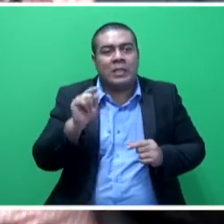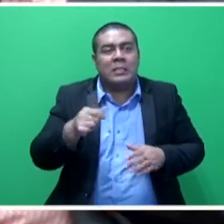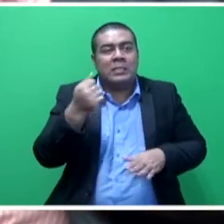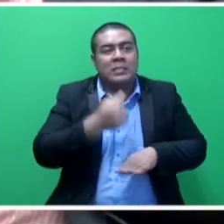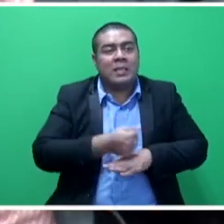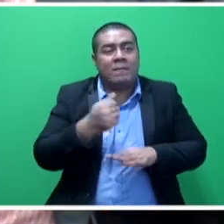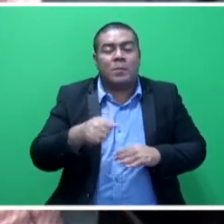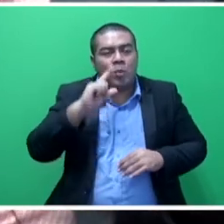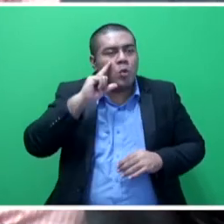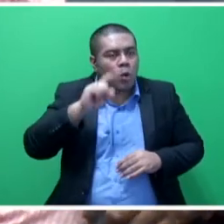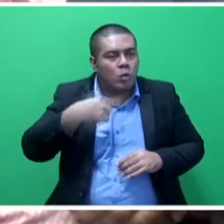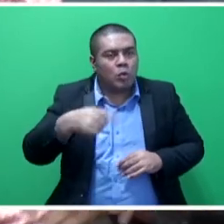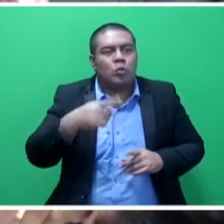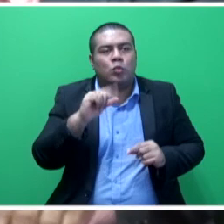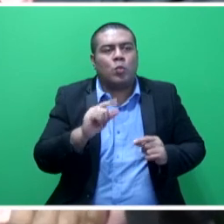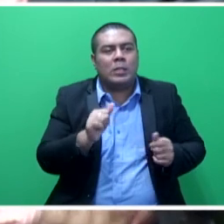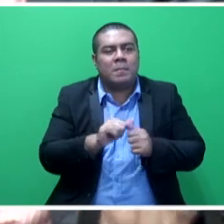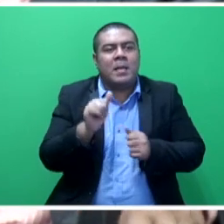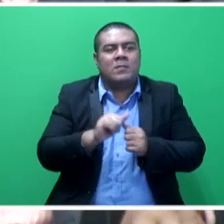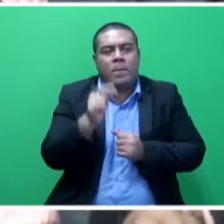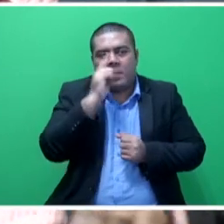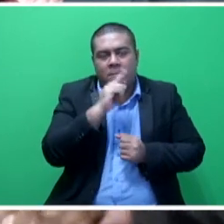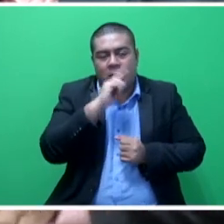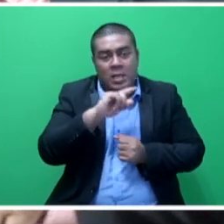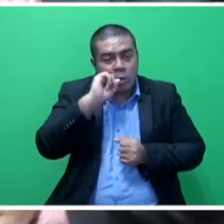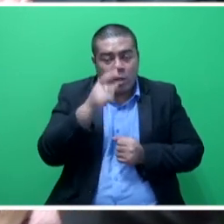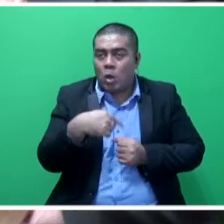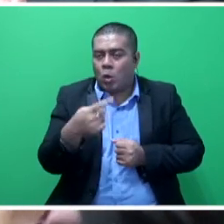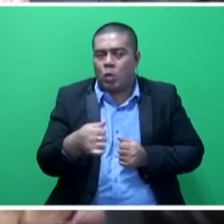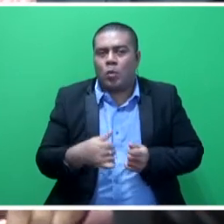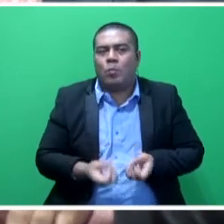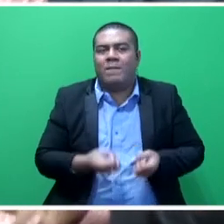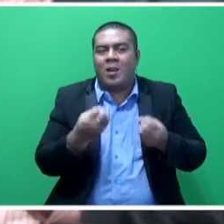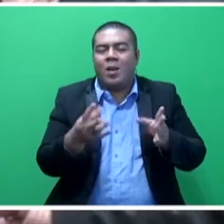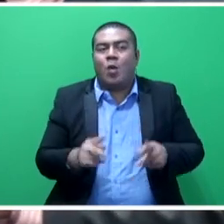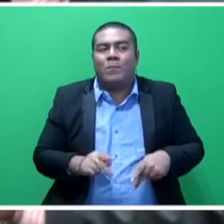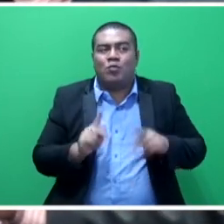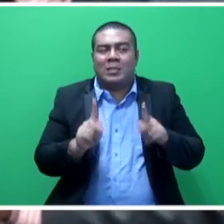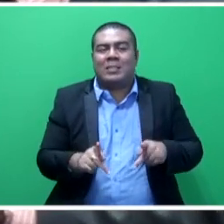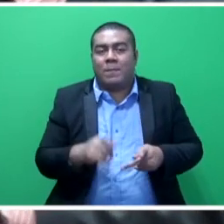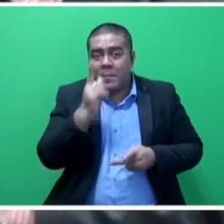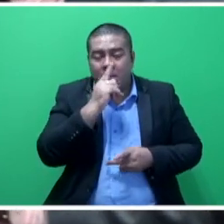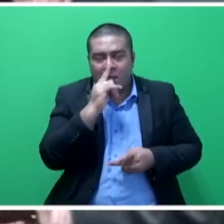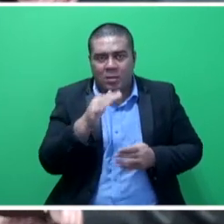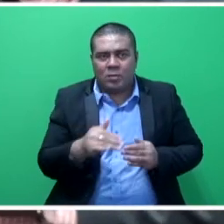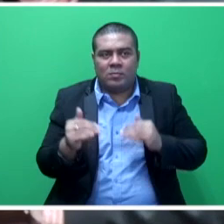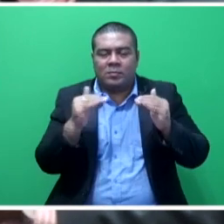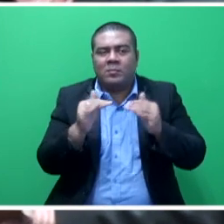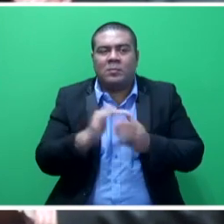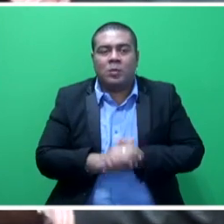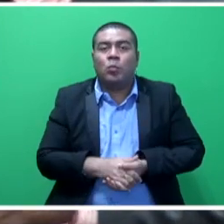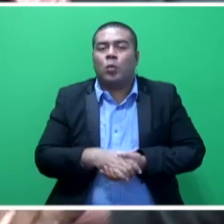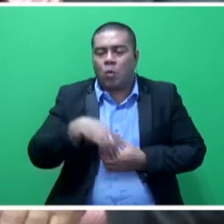to do what is best for our people, and we will continue providing opportunities for our people to prosper. We will continue